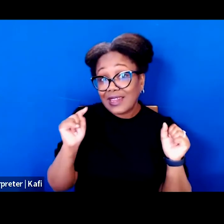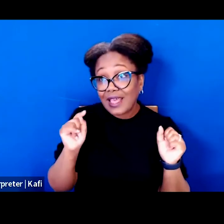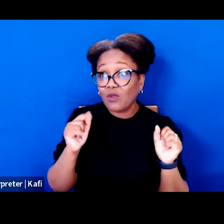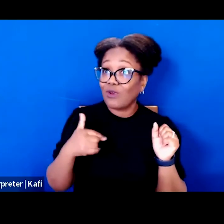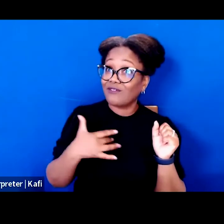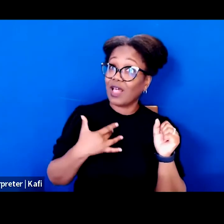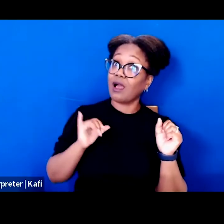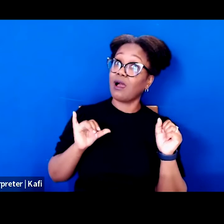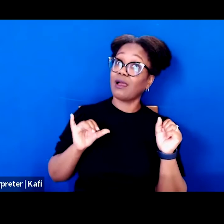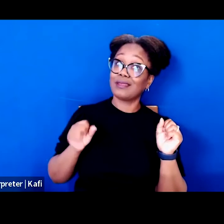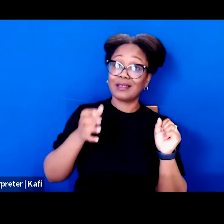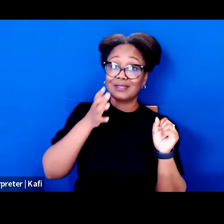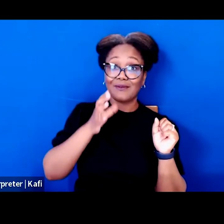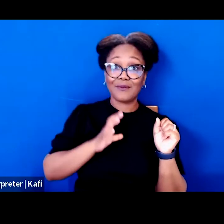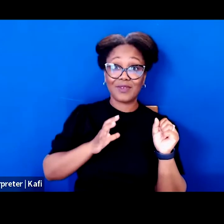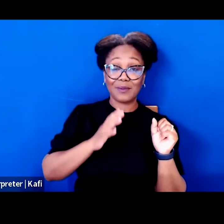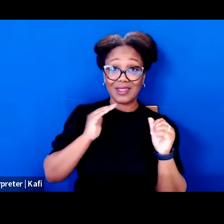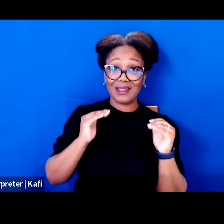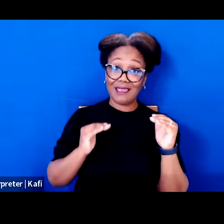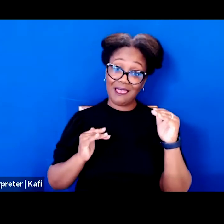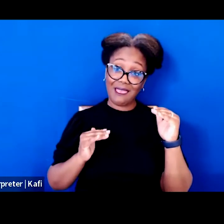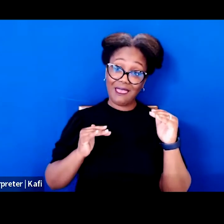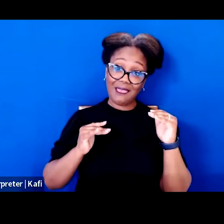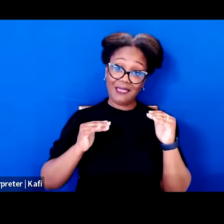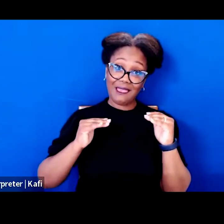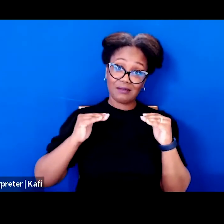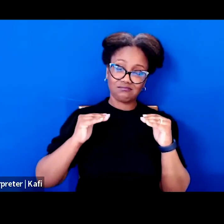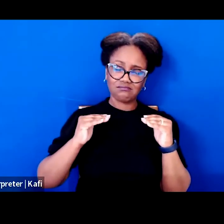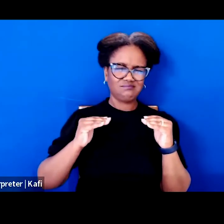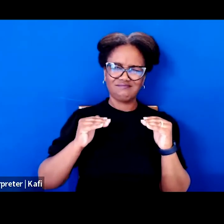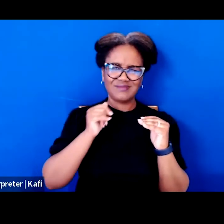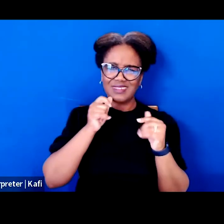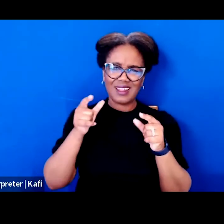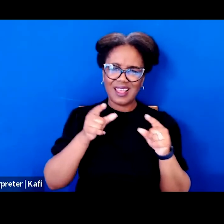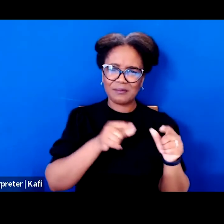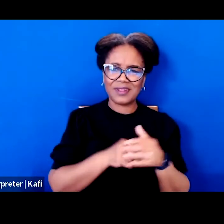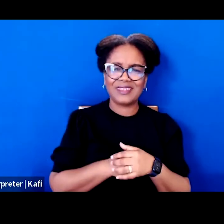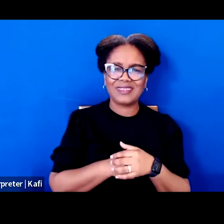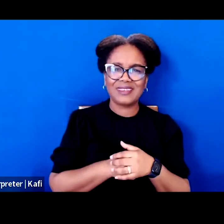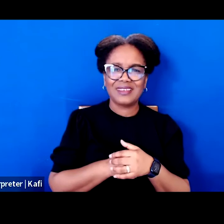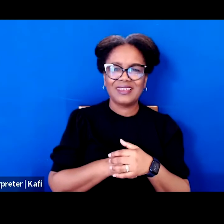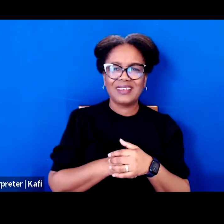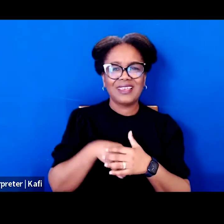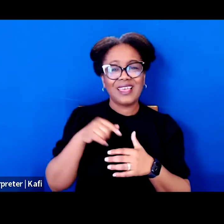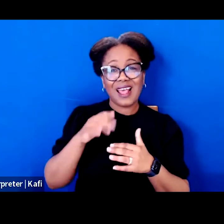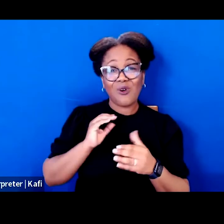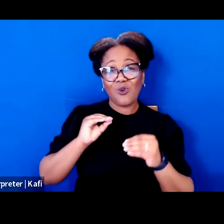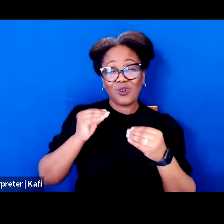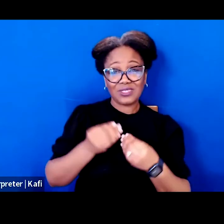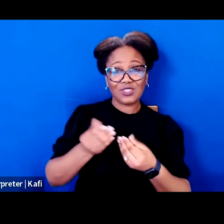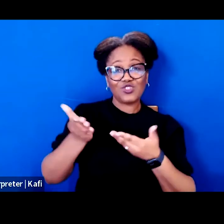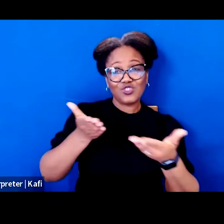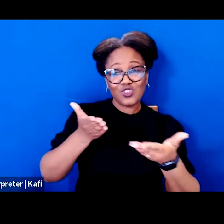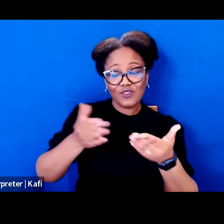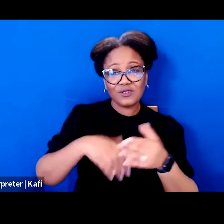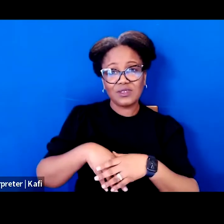battles that we've had here in this city, but also throughout the country, have been around trying to seek some balance